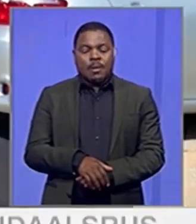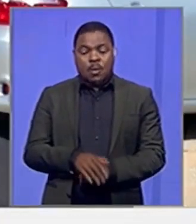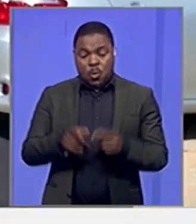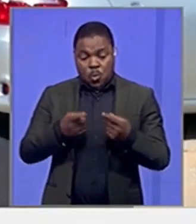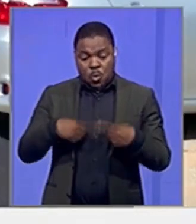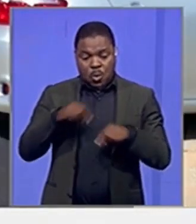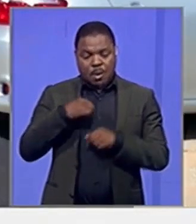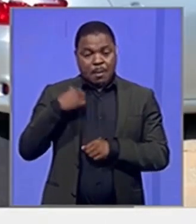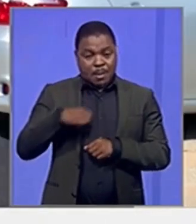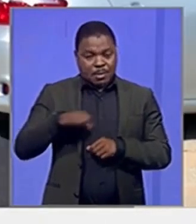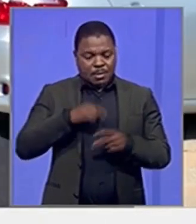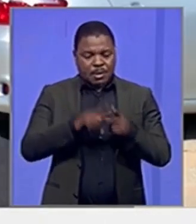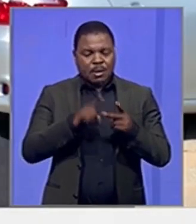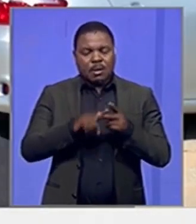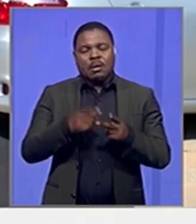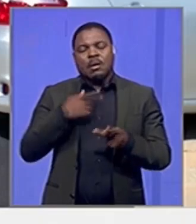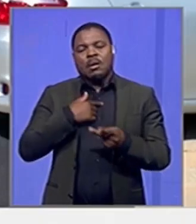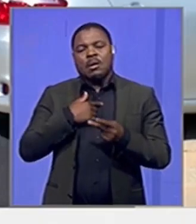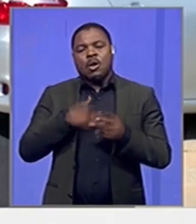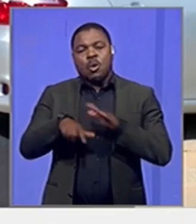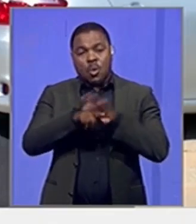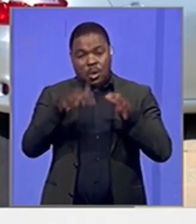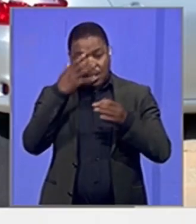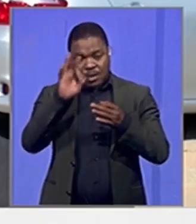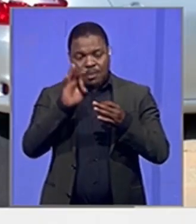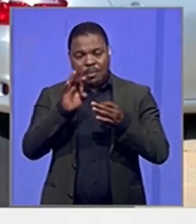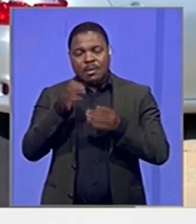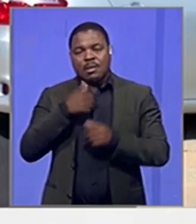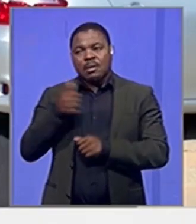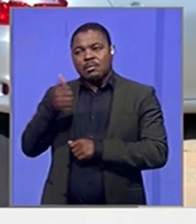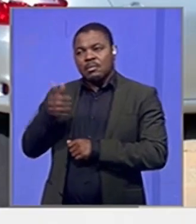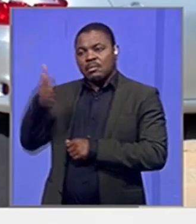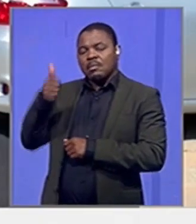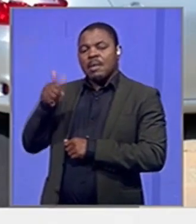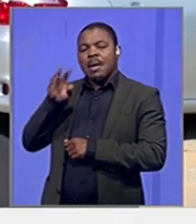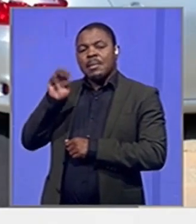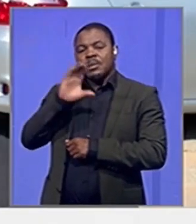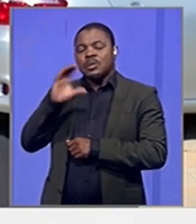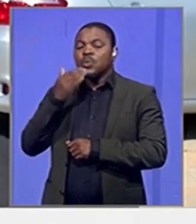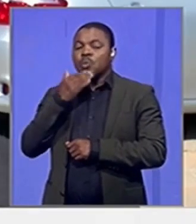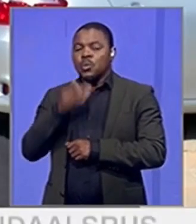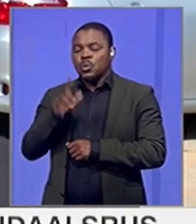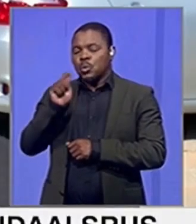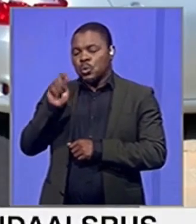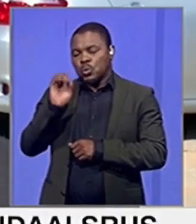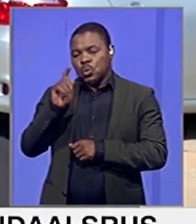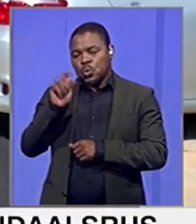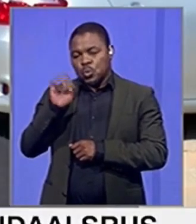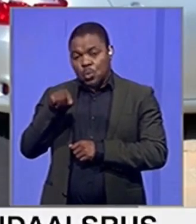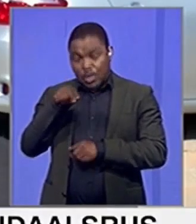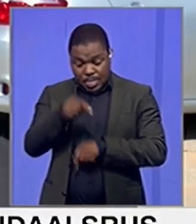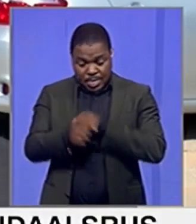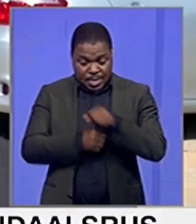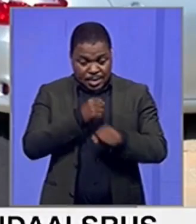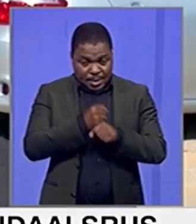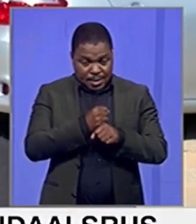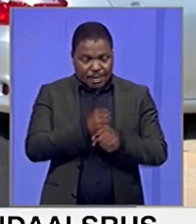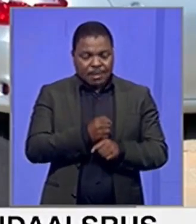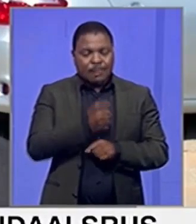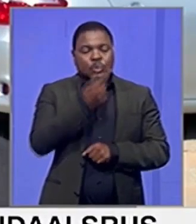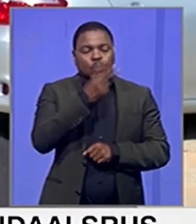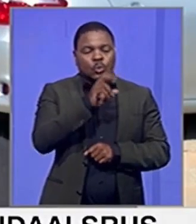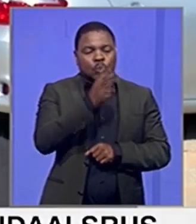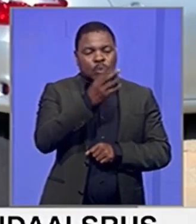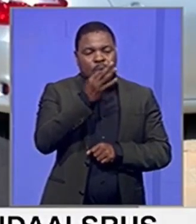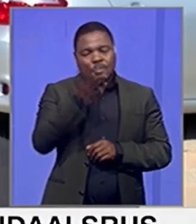la Human Settlement ka tlasa betapele ba Ntate Toto selemong sena sa ditšhelete tsa 2023